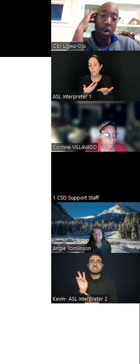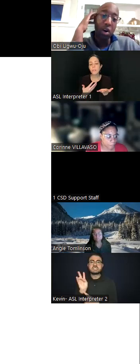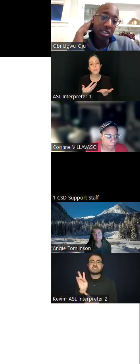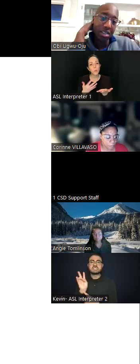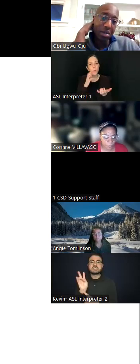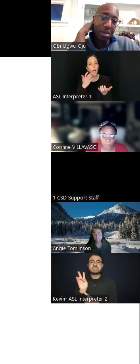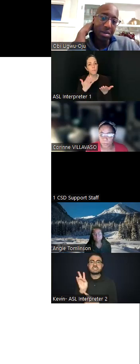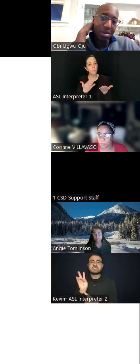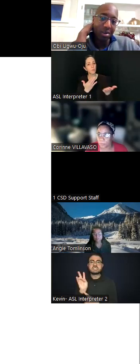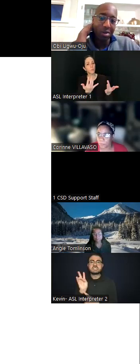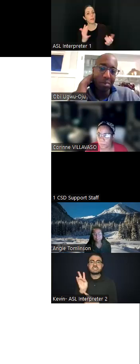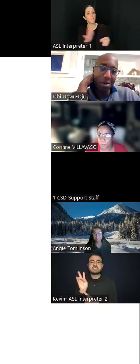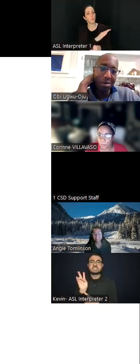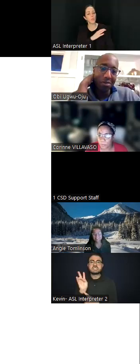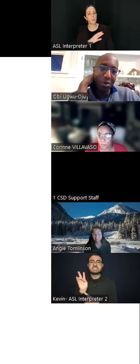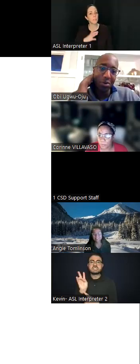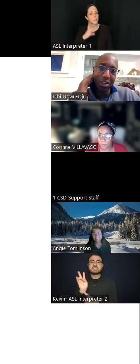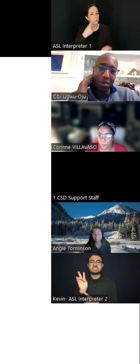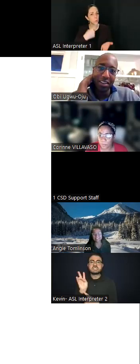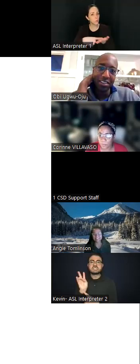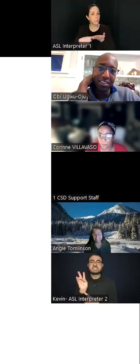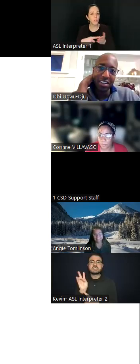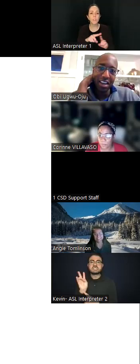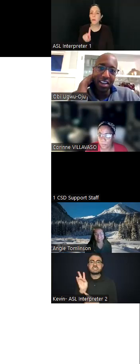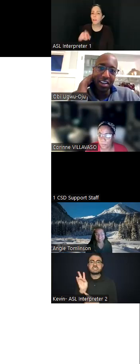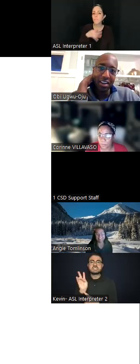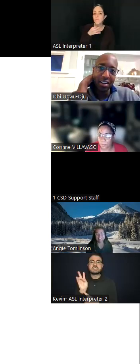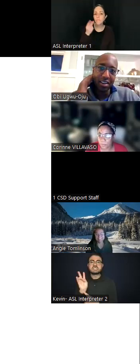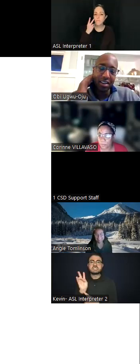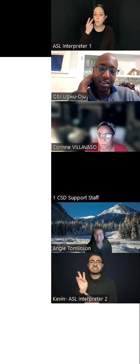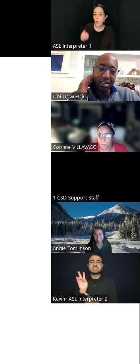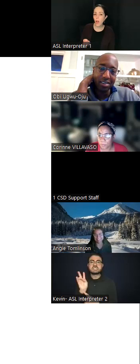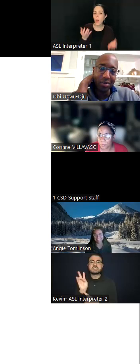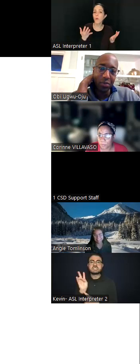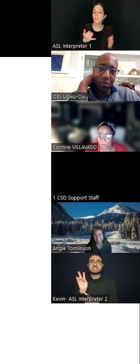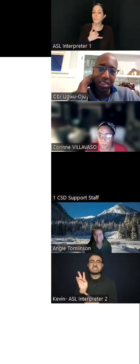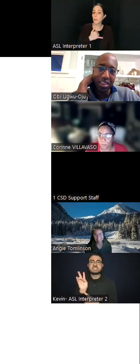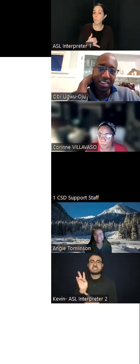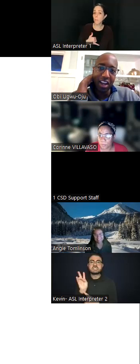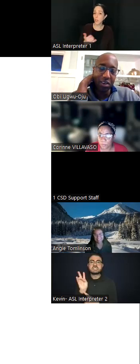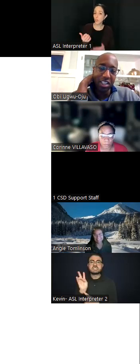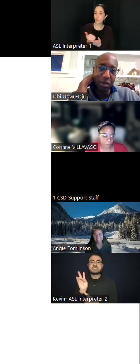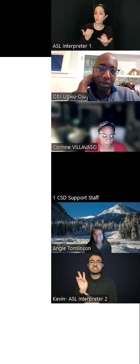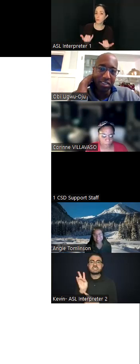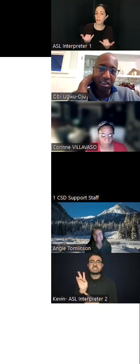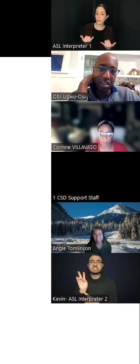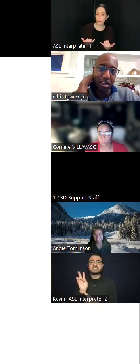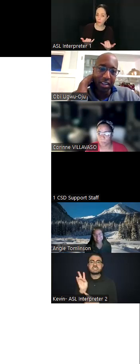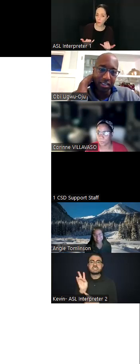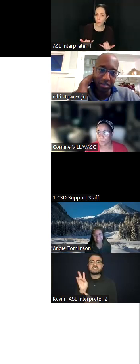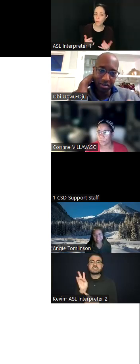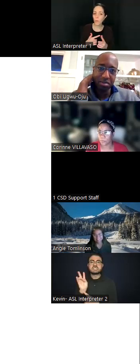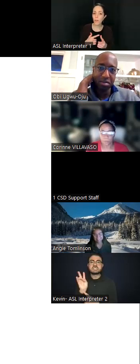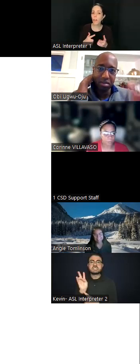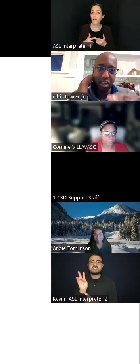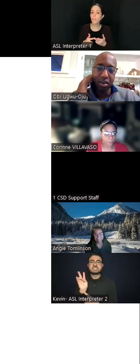like, do we know how much the current mayor of Portland, Oregon makes, and what the salary changes might be considered in the